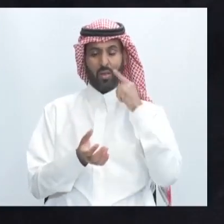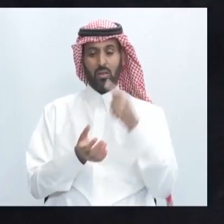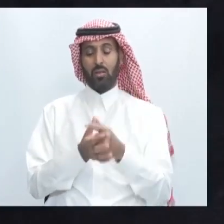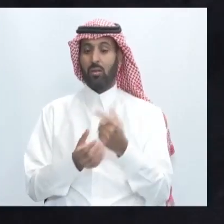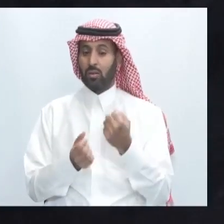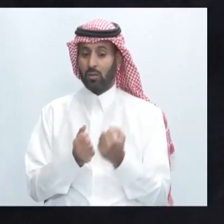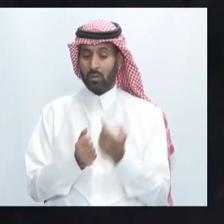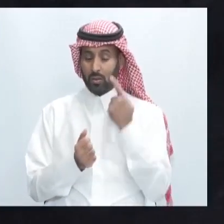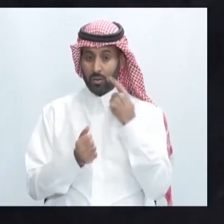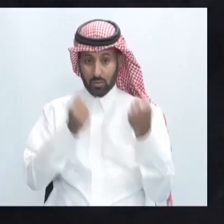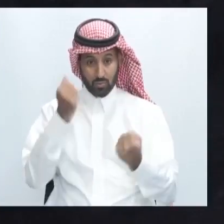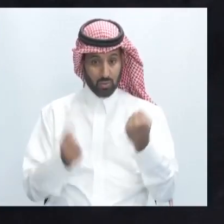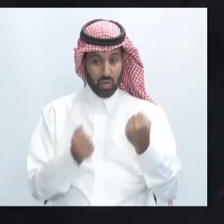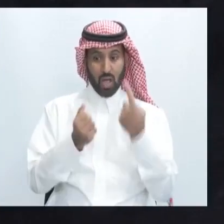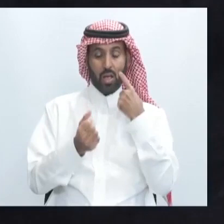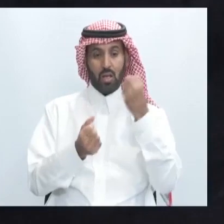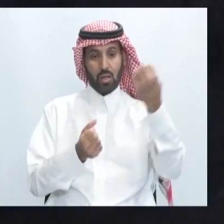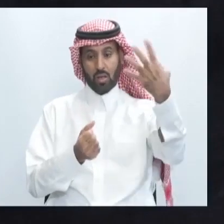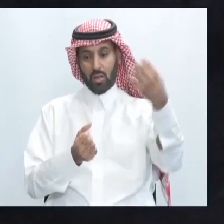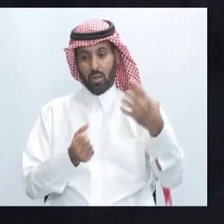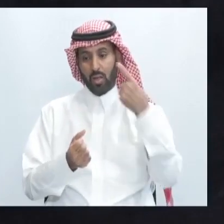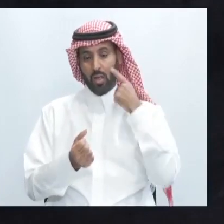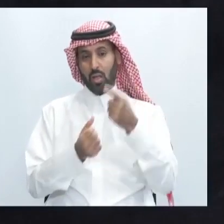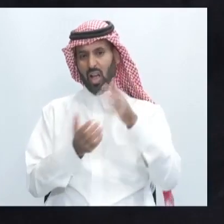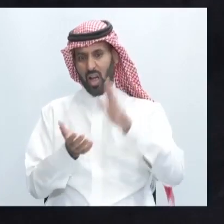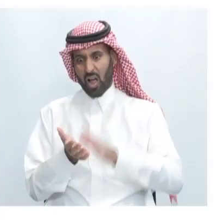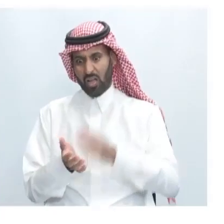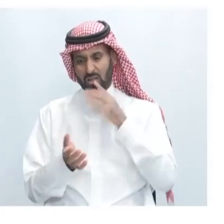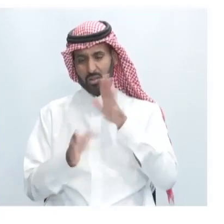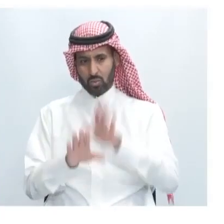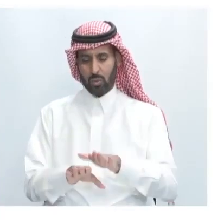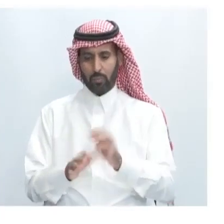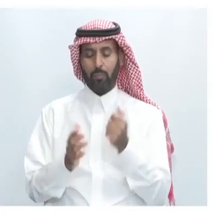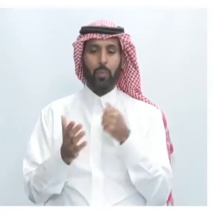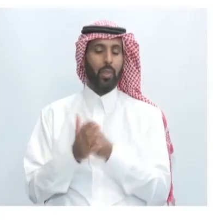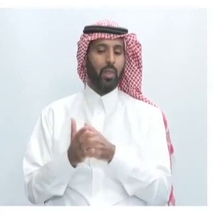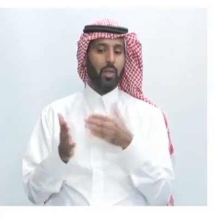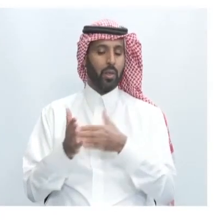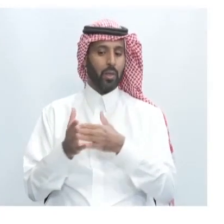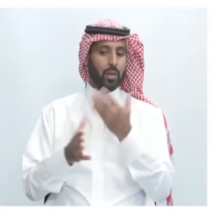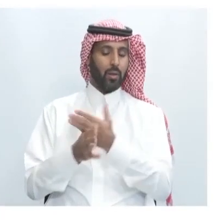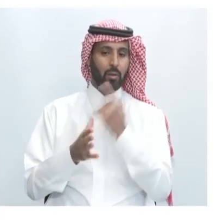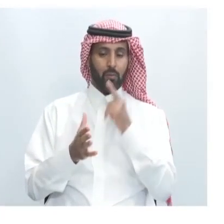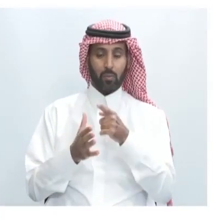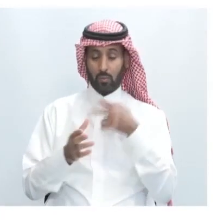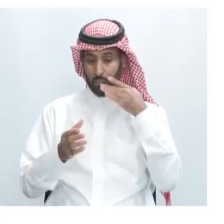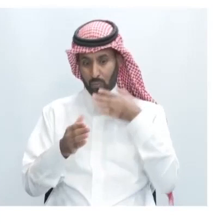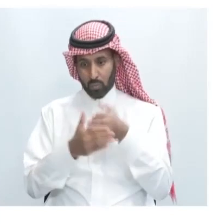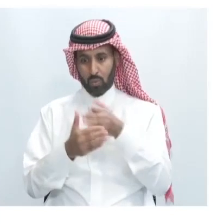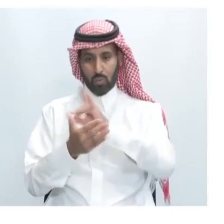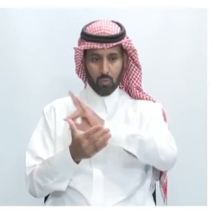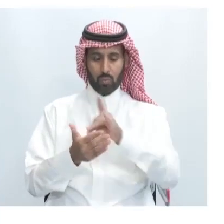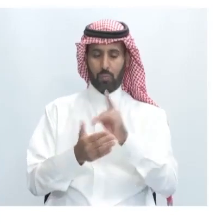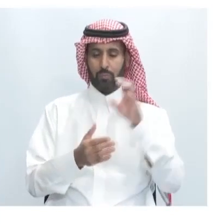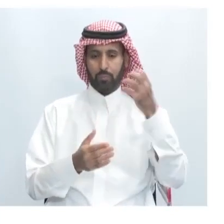That's why the traffic lights, they chose the red color for stop, because to warn of danger,